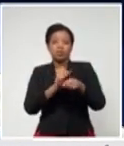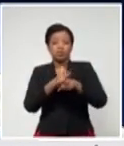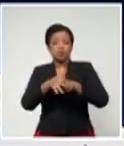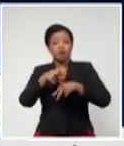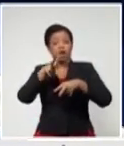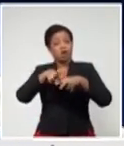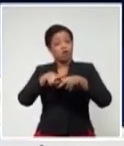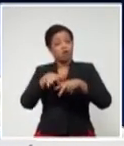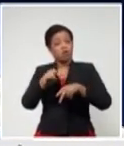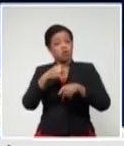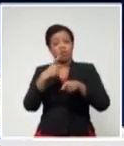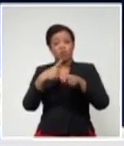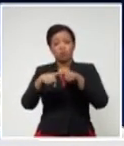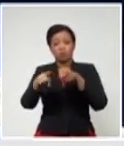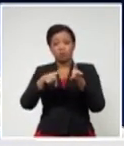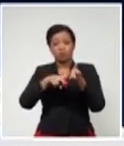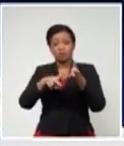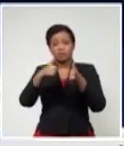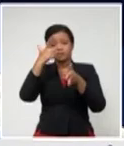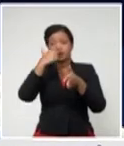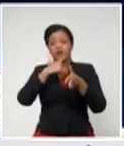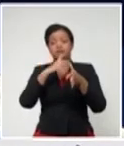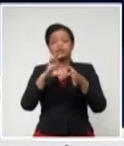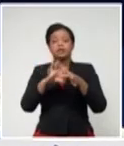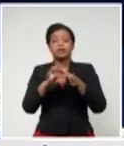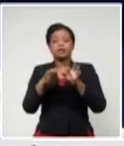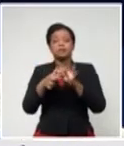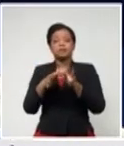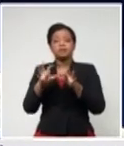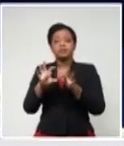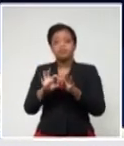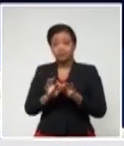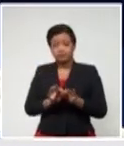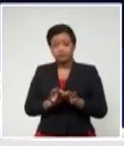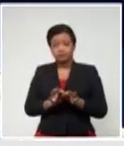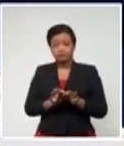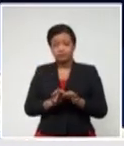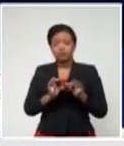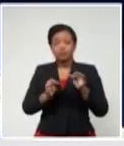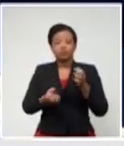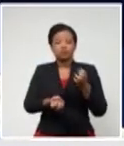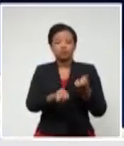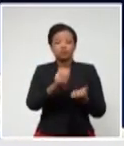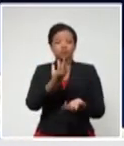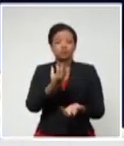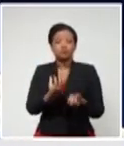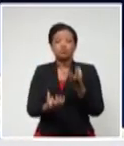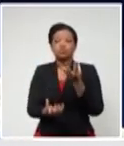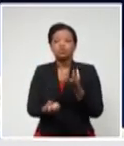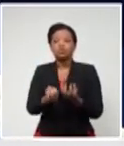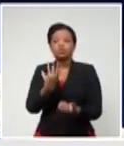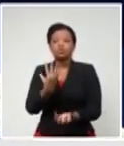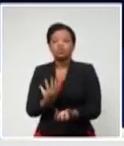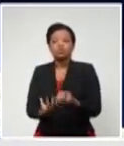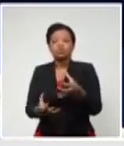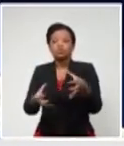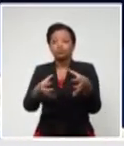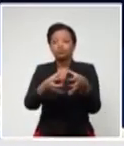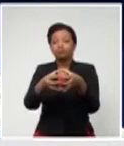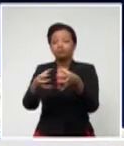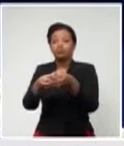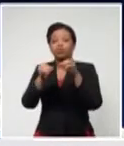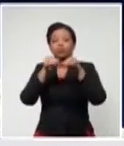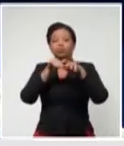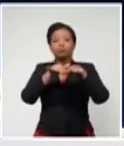specific outbreaks which are being managed and investigated and which have led to these statistics. The case